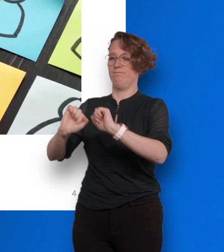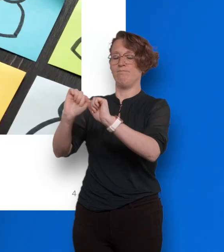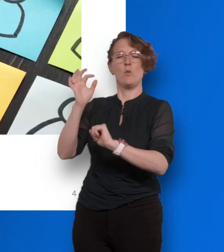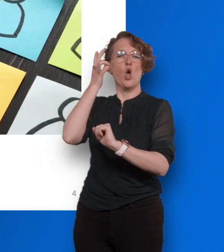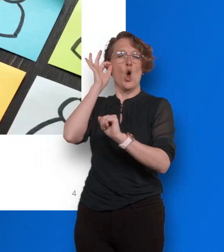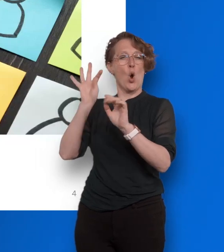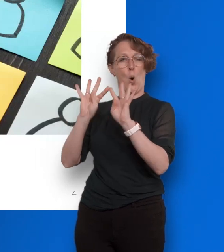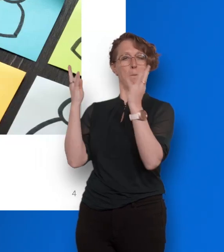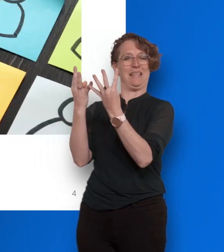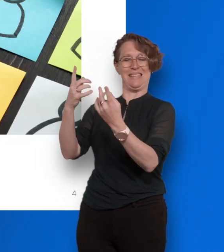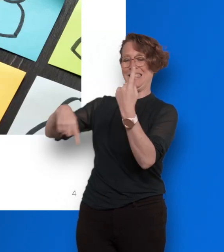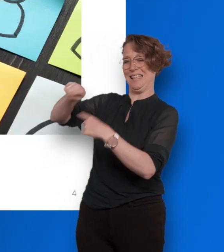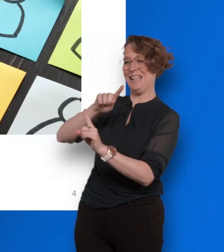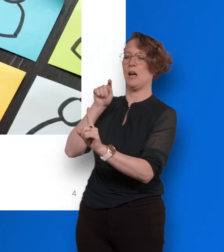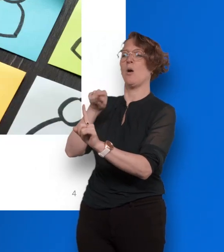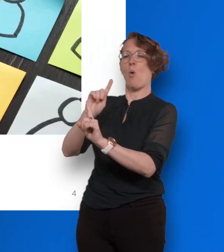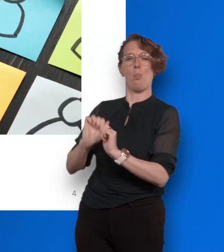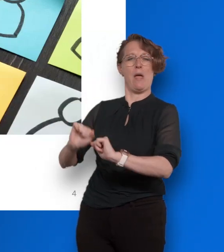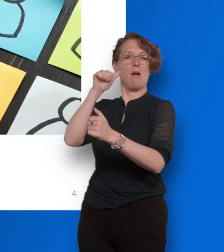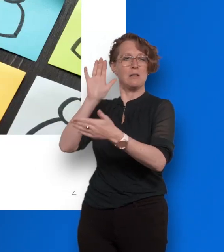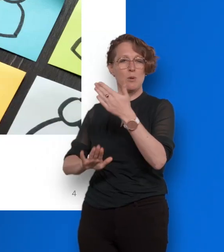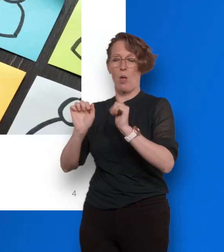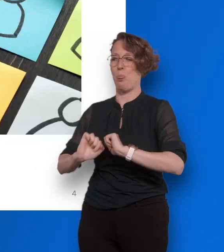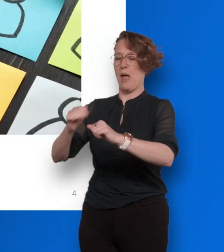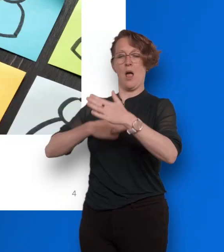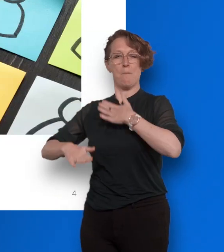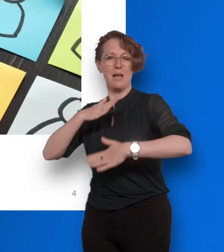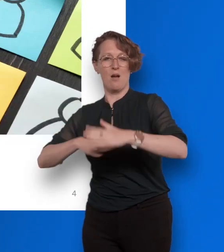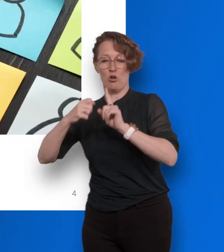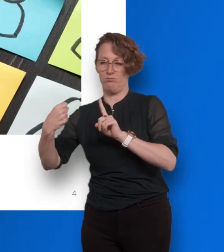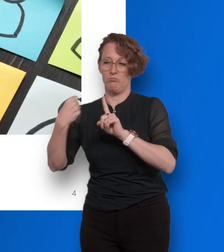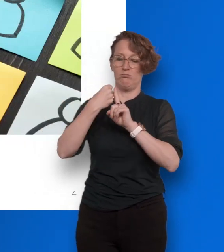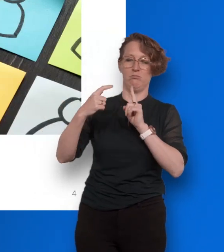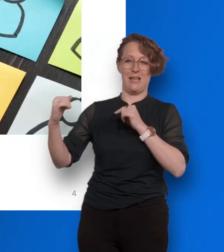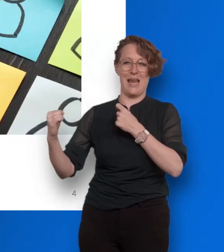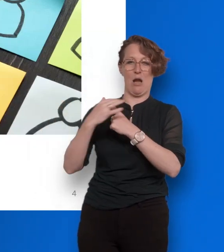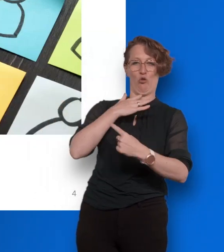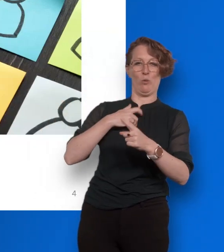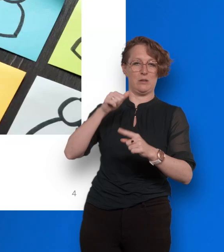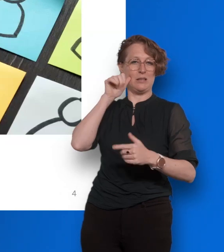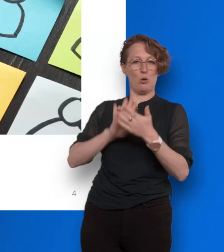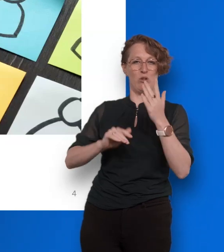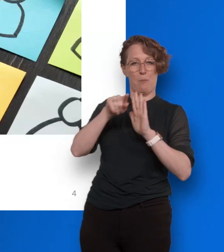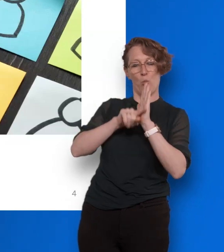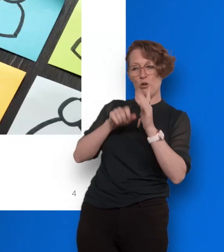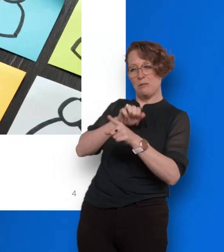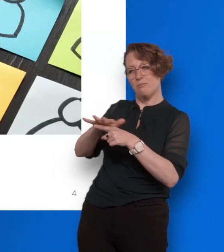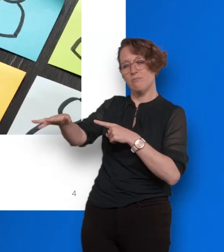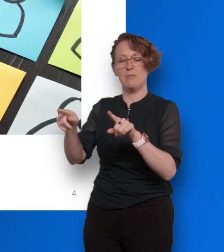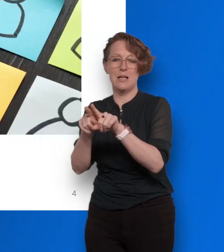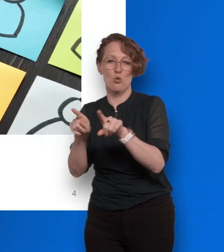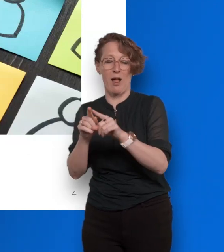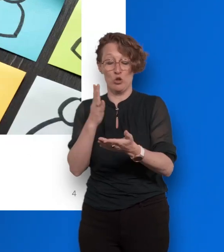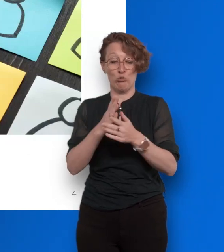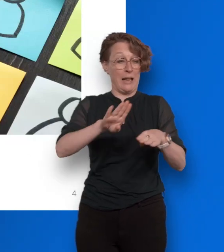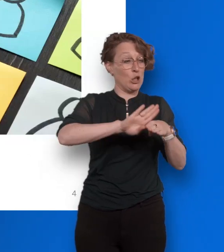of those that participate in committee meetings and how those behaviors and dynamics actually influence those experiences as well. So there's sort of the